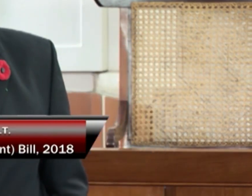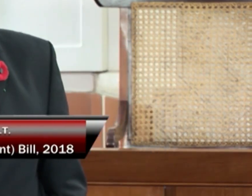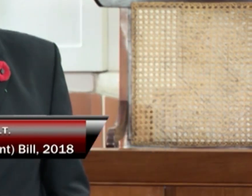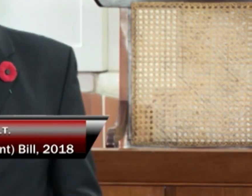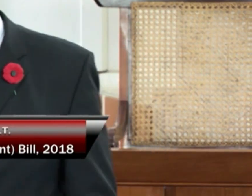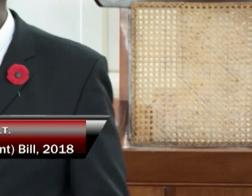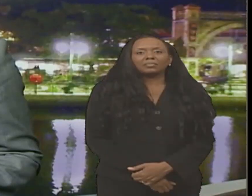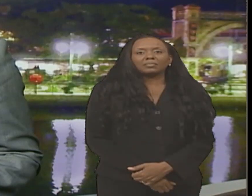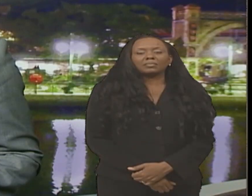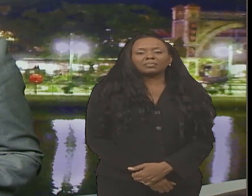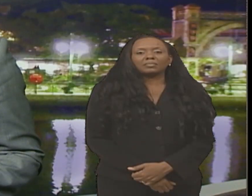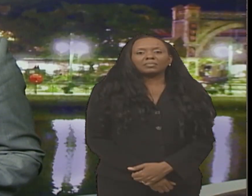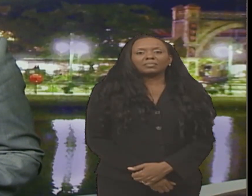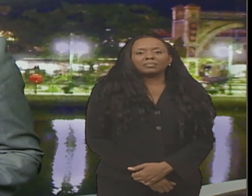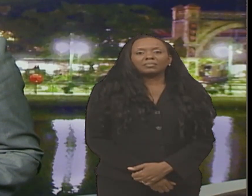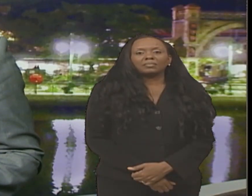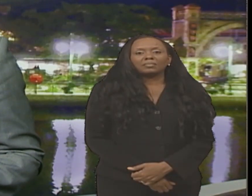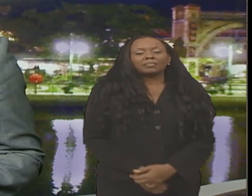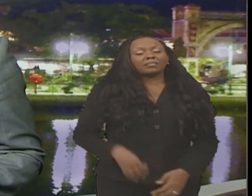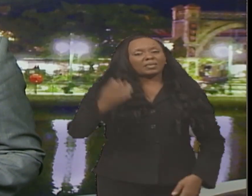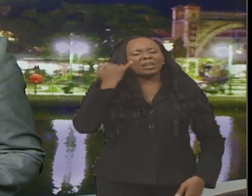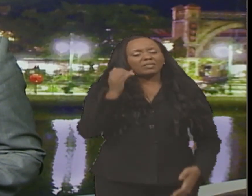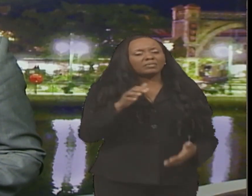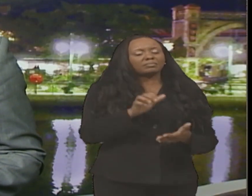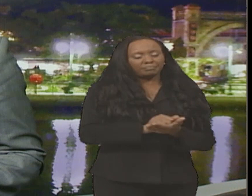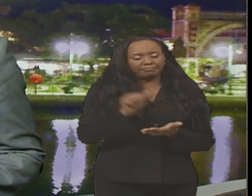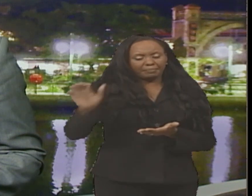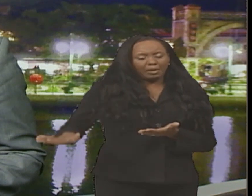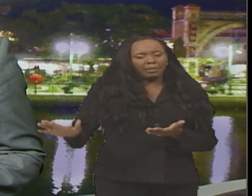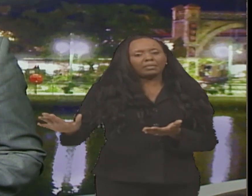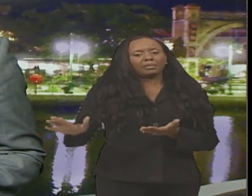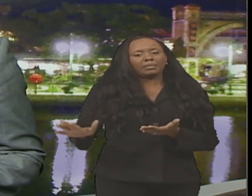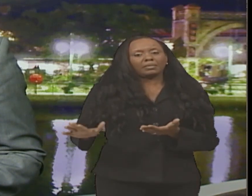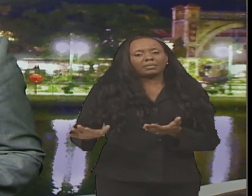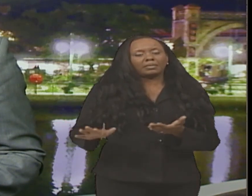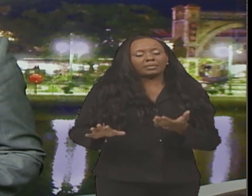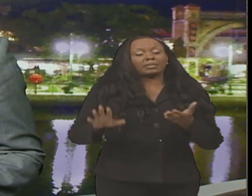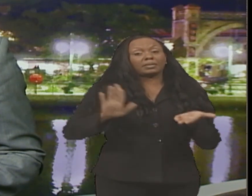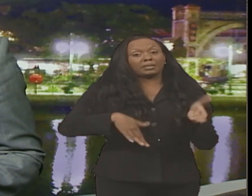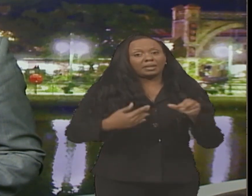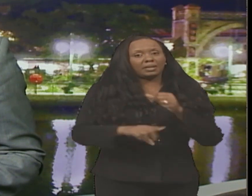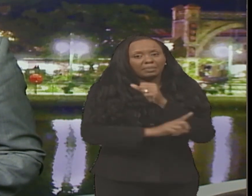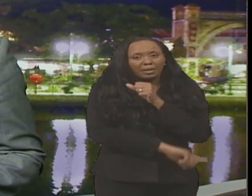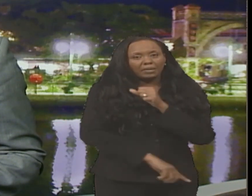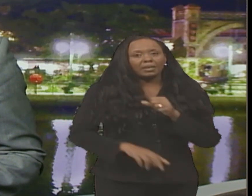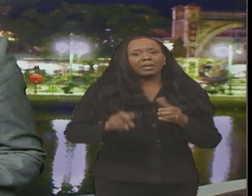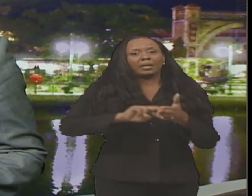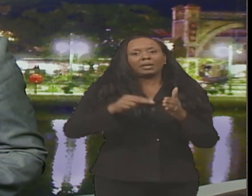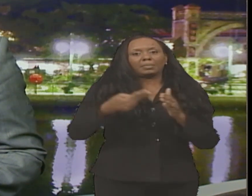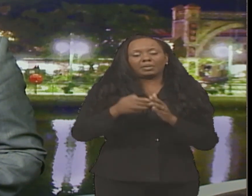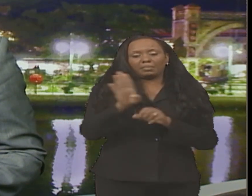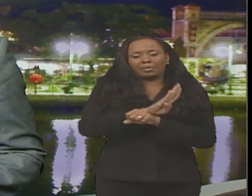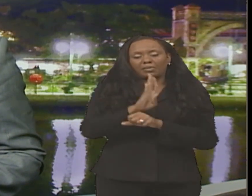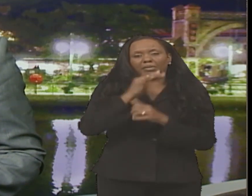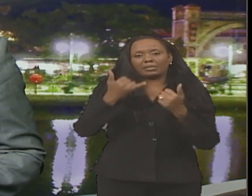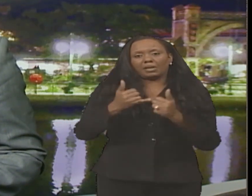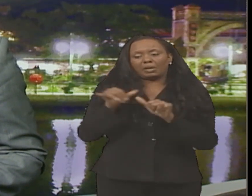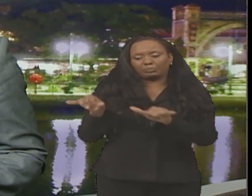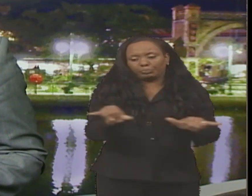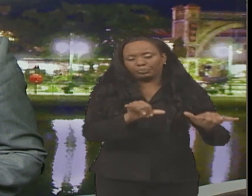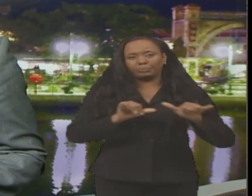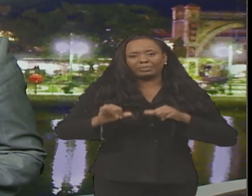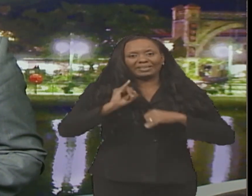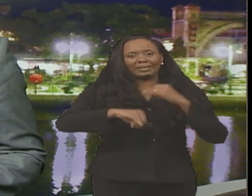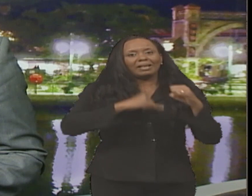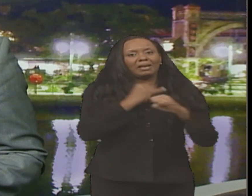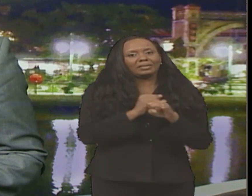imprisonment. And removing the mandatory death penalty from the laws of Barbados will bring the country in line with international standards.